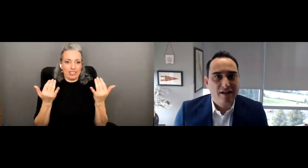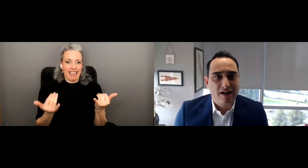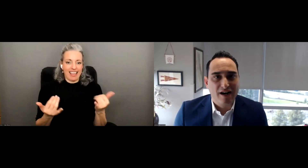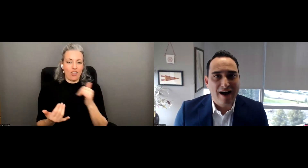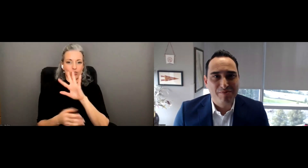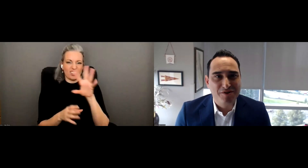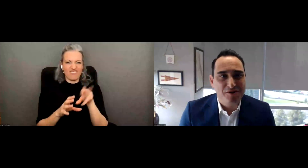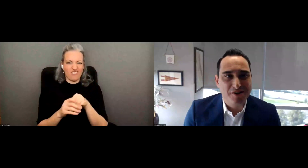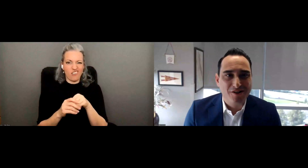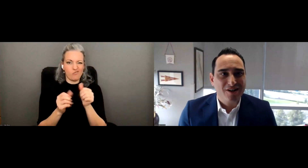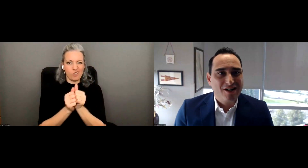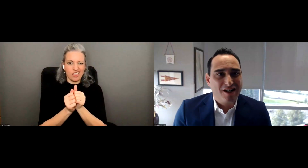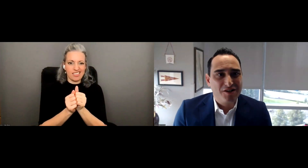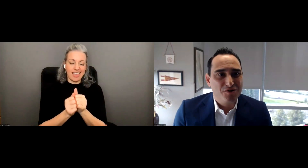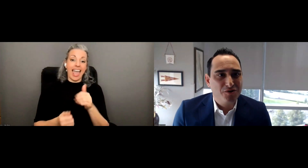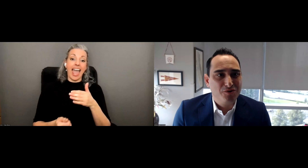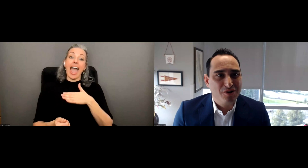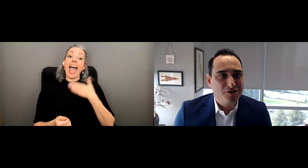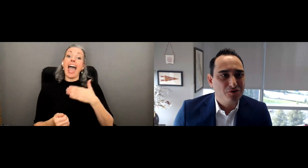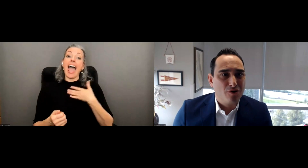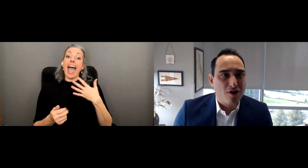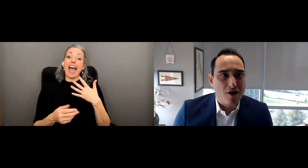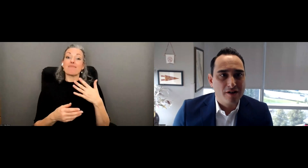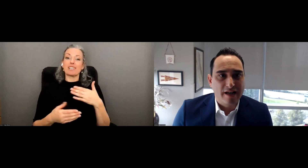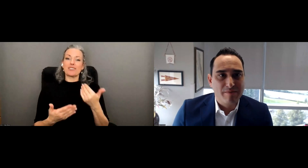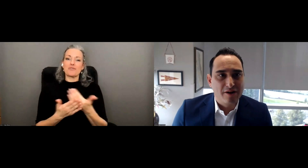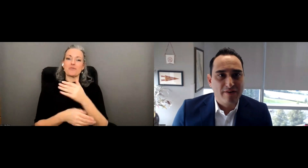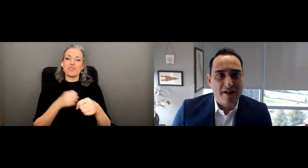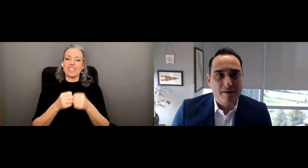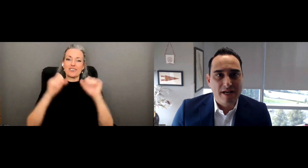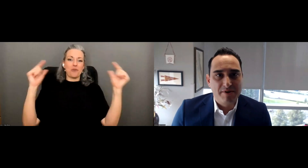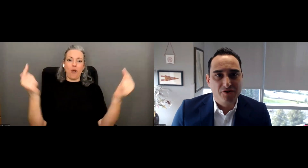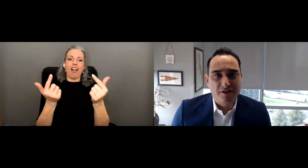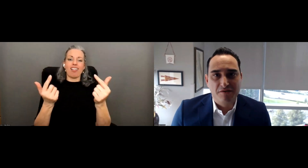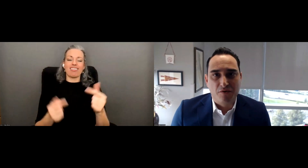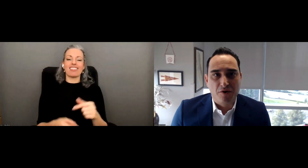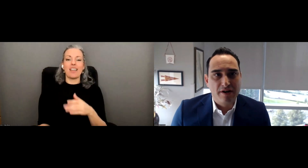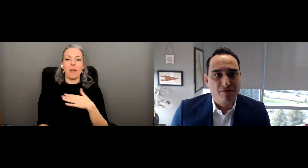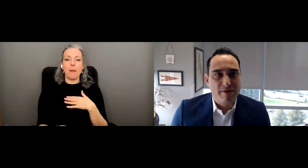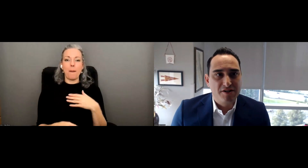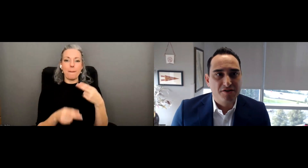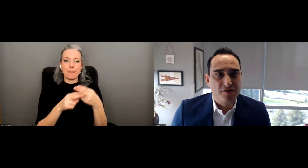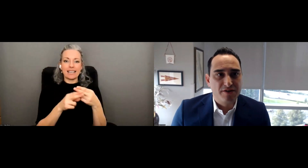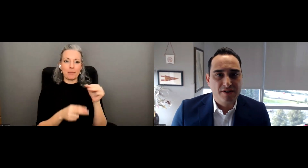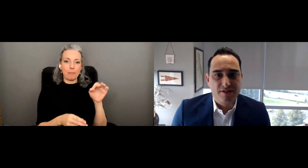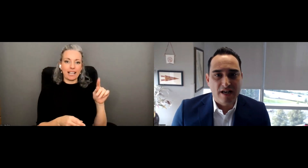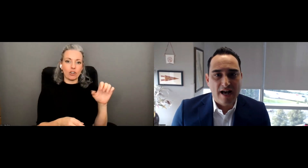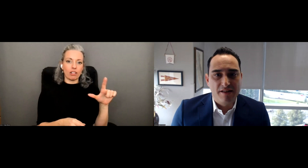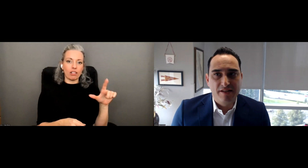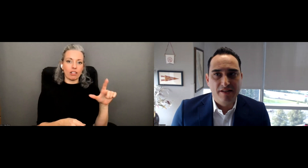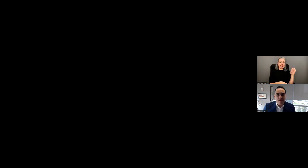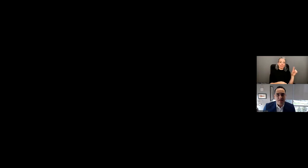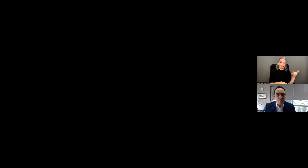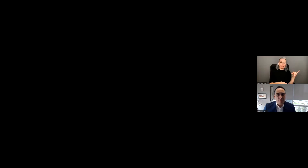saying Happy New Year to you all. Again, Michael Valley, I'm Deputy Director for Information Services